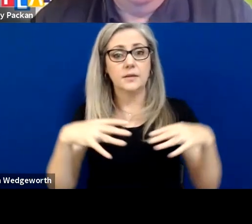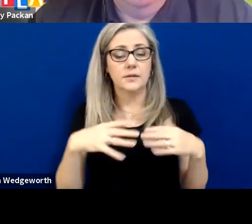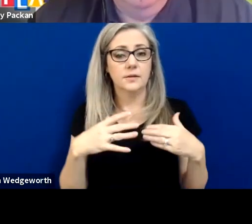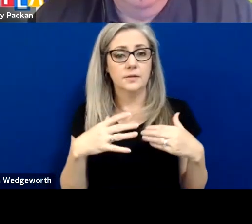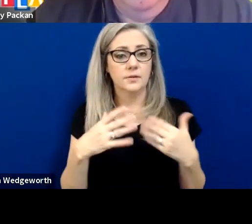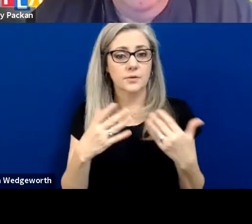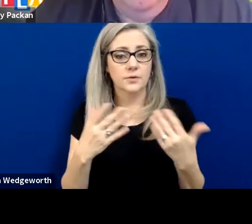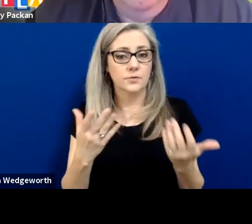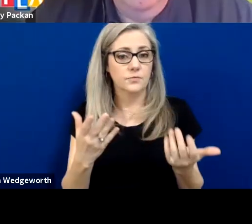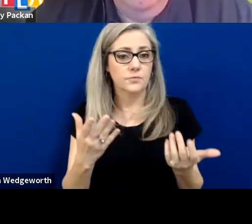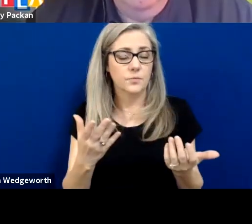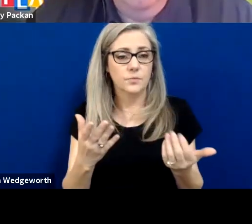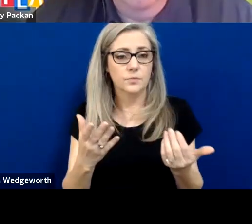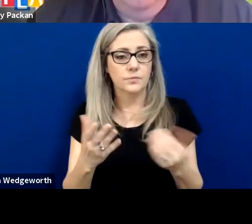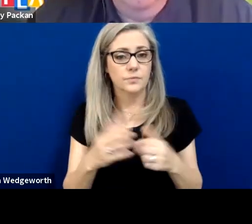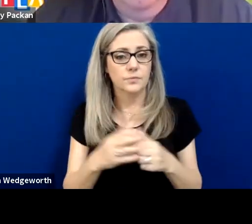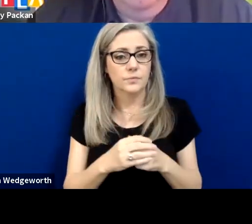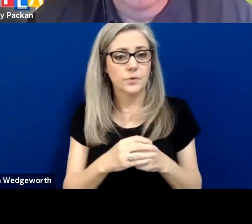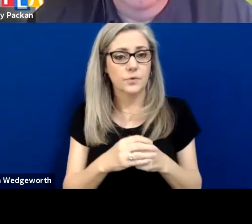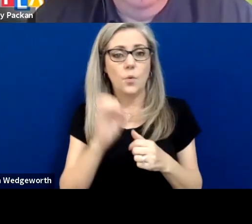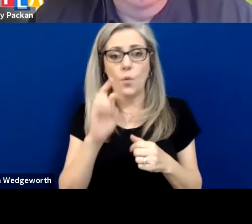of a post oak